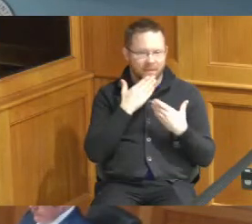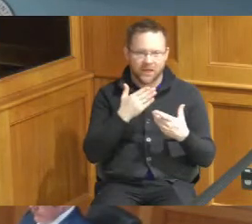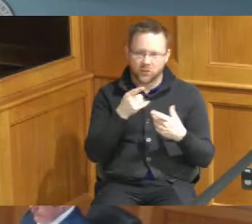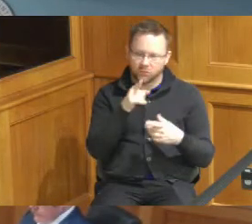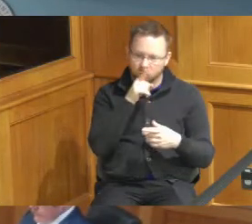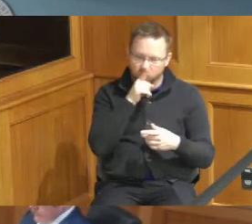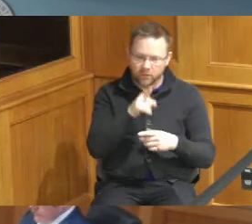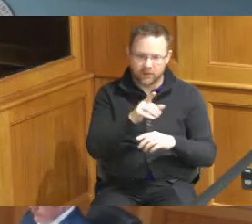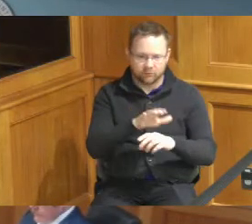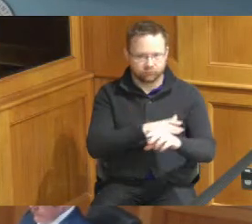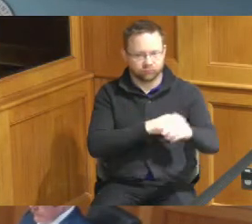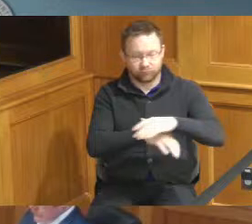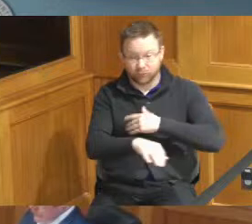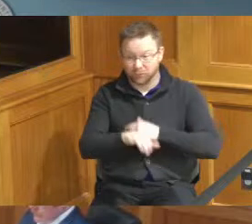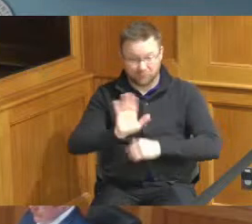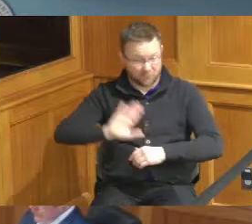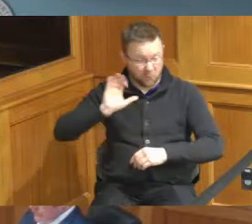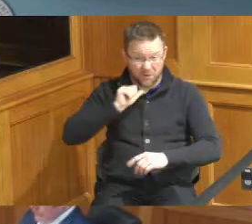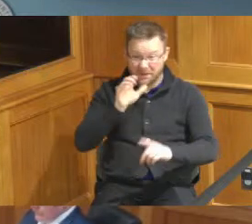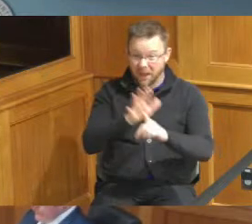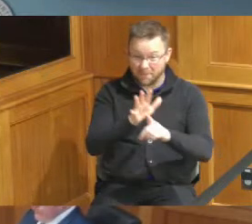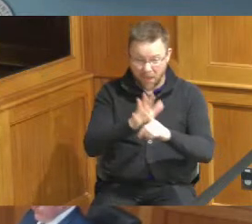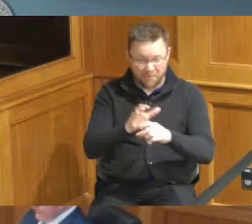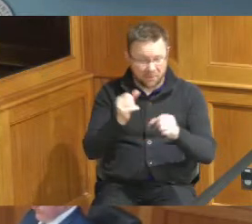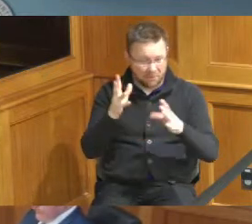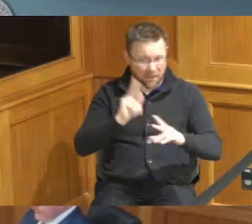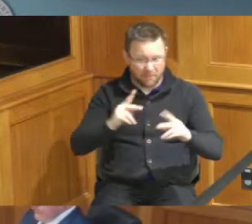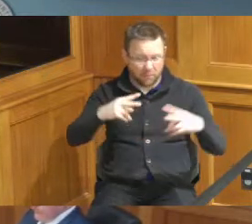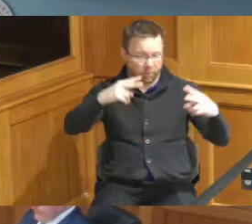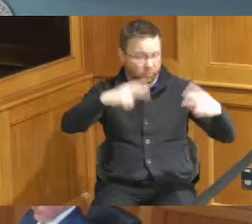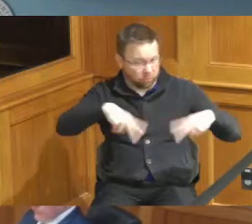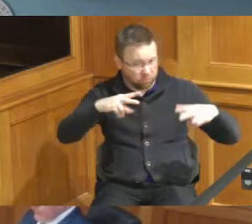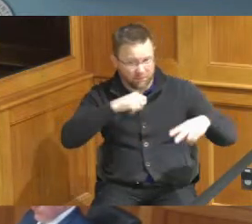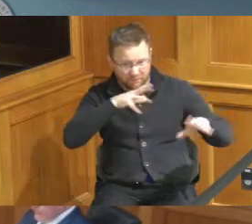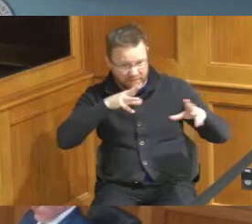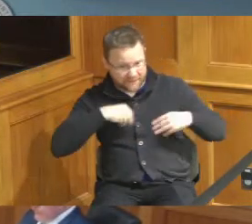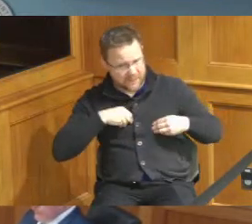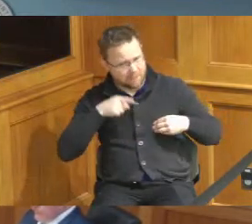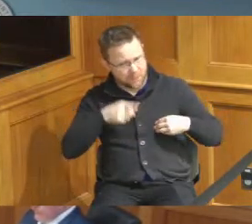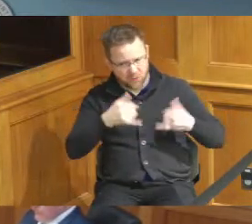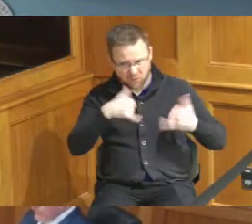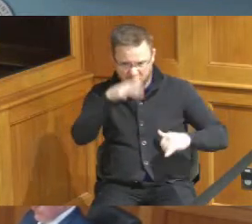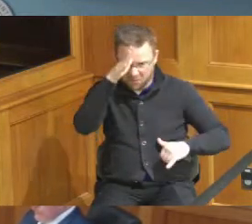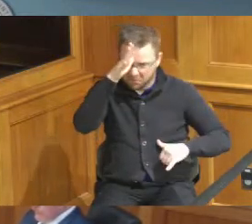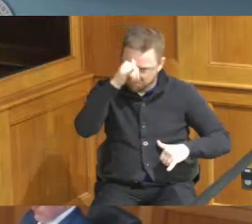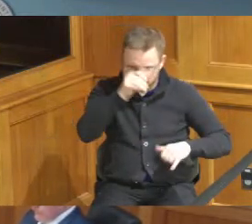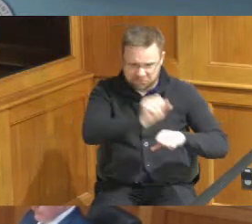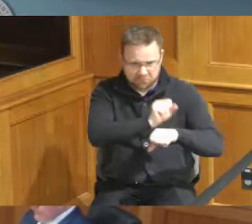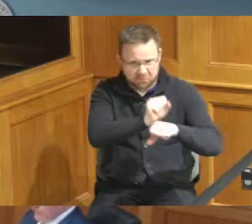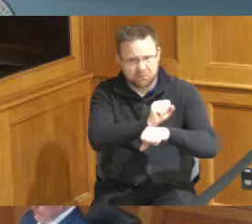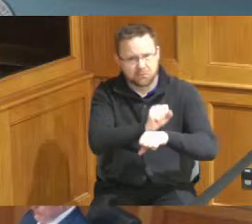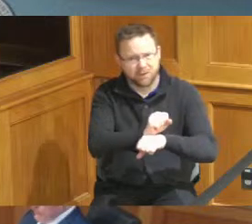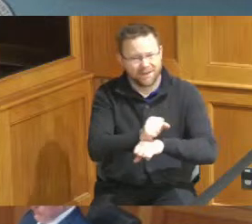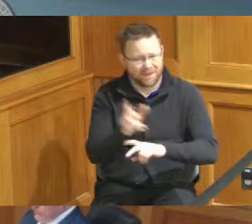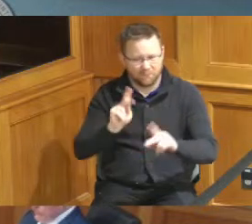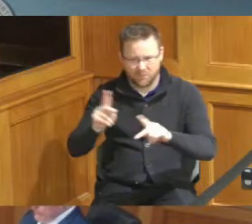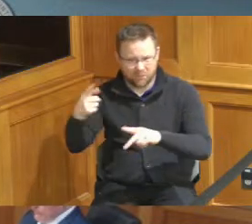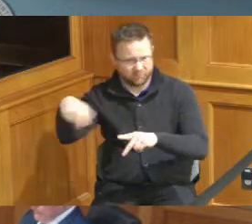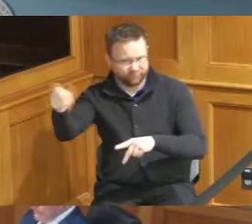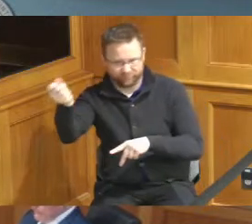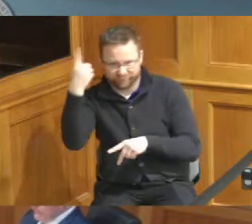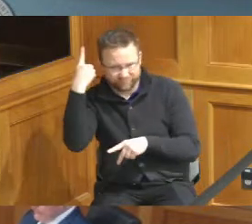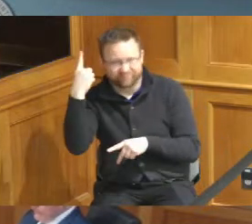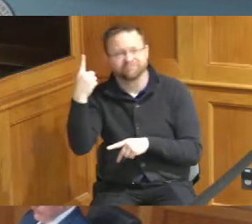lines when it wasn't popular, Yes, it was. when it wasn't acceptable, and there wasn't much understanding,